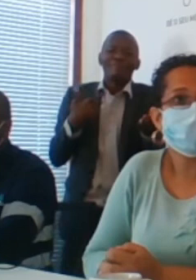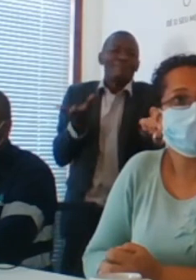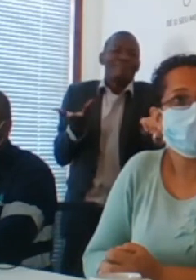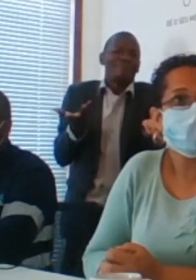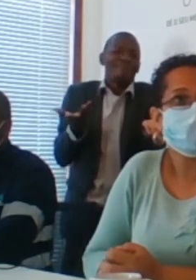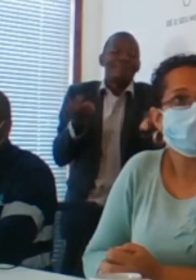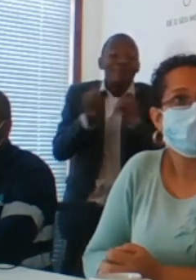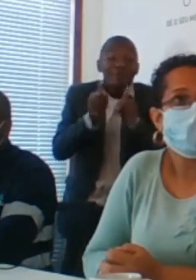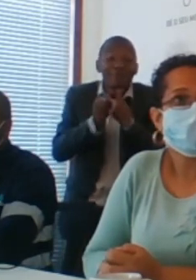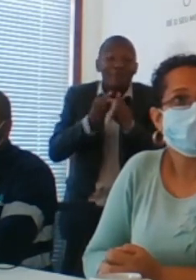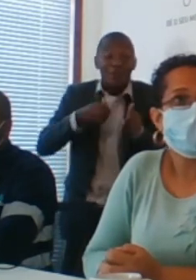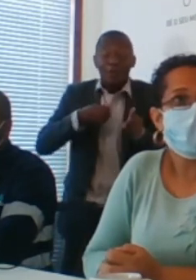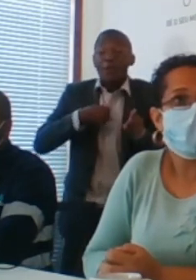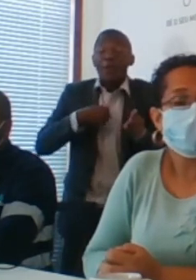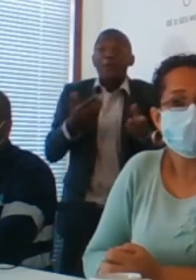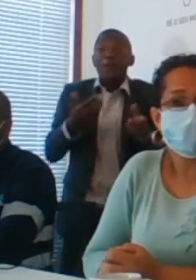it is something that.